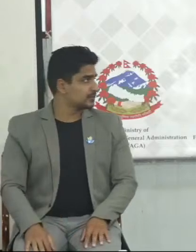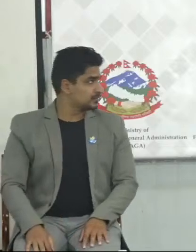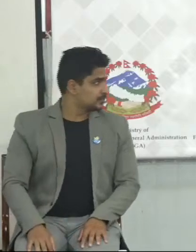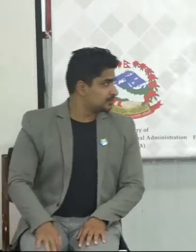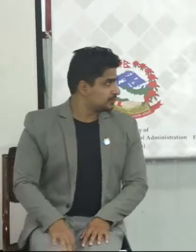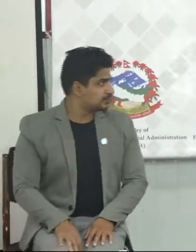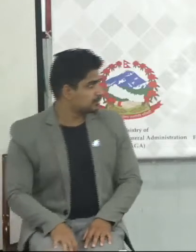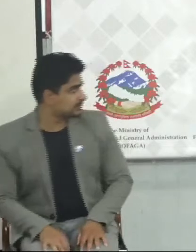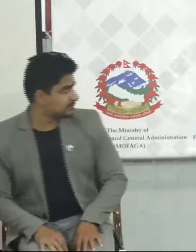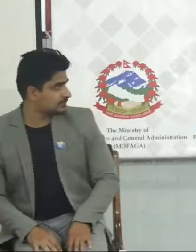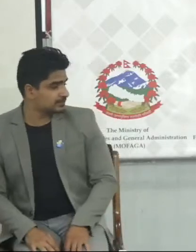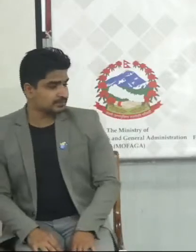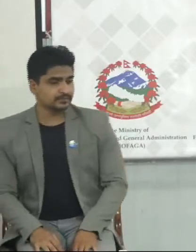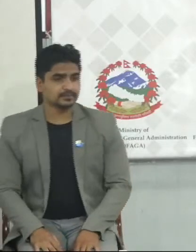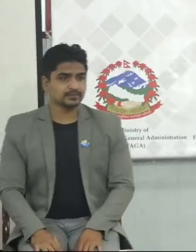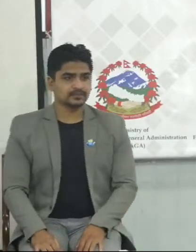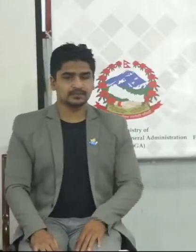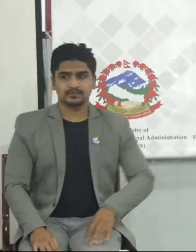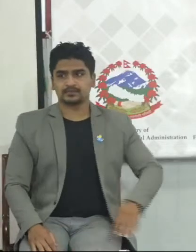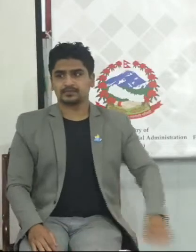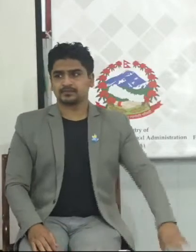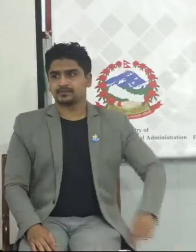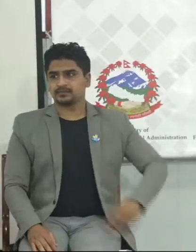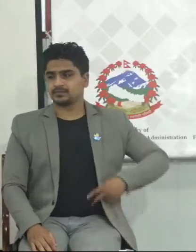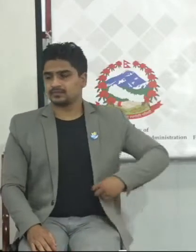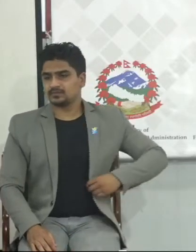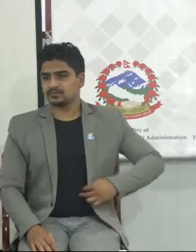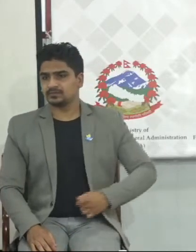Dadoma Sherpa, are you able to listen to me?